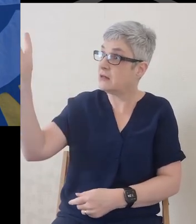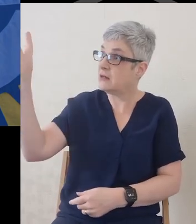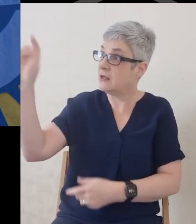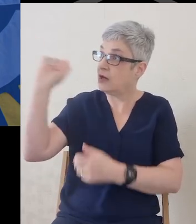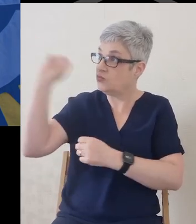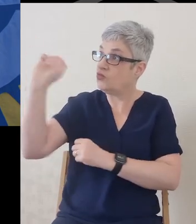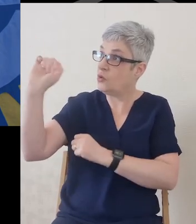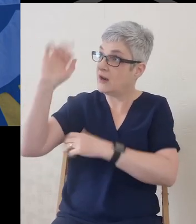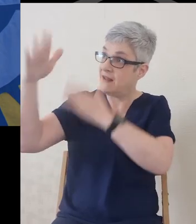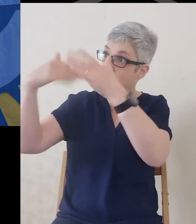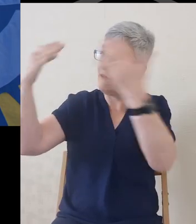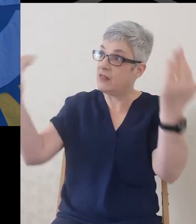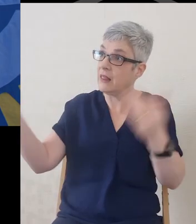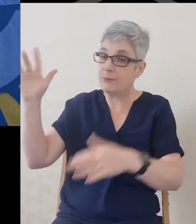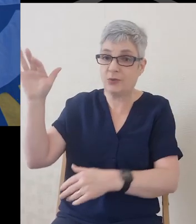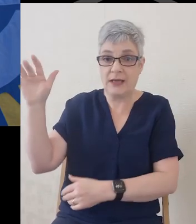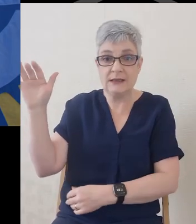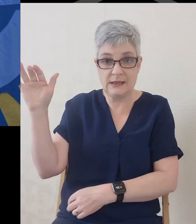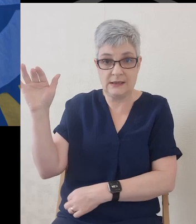heavenly presence.